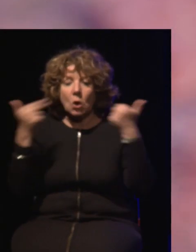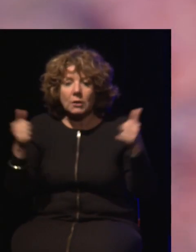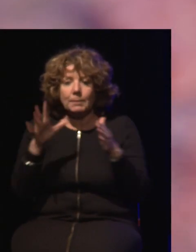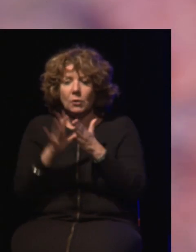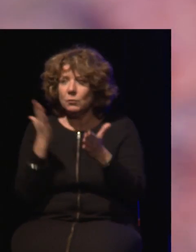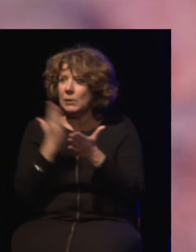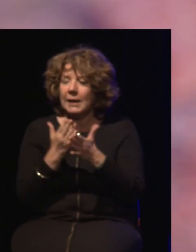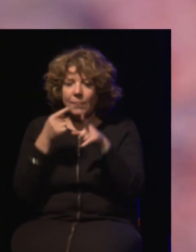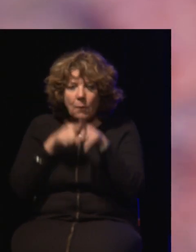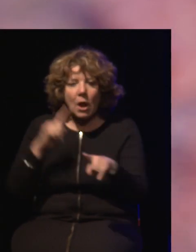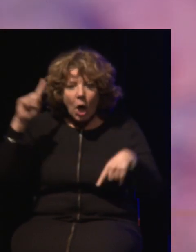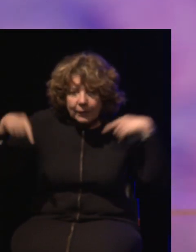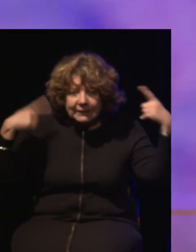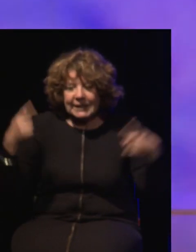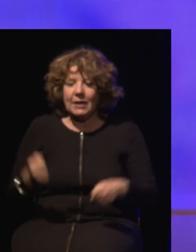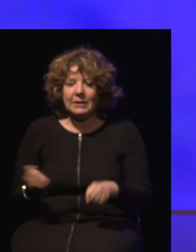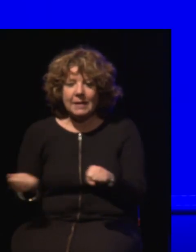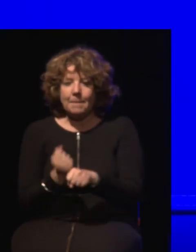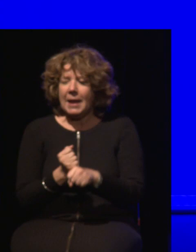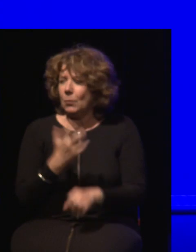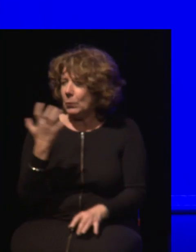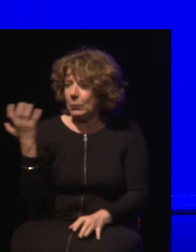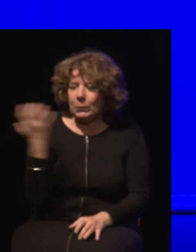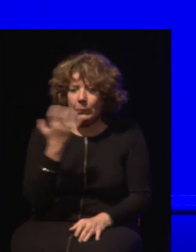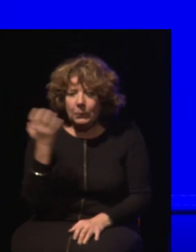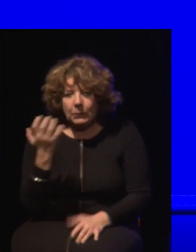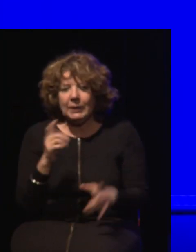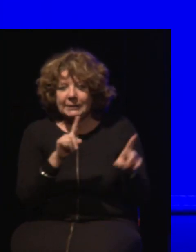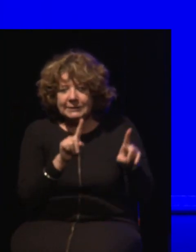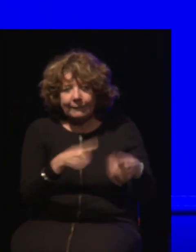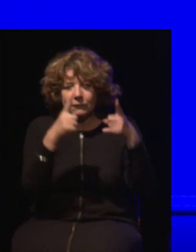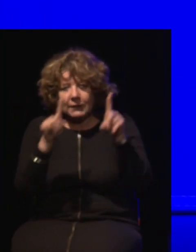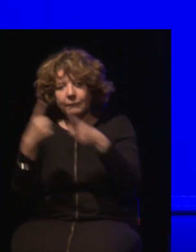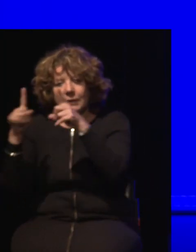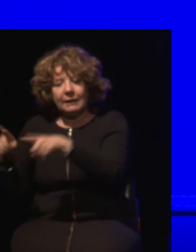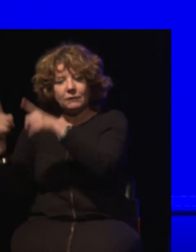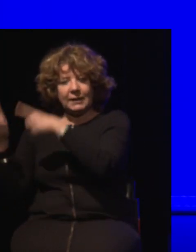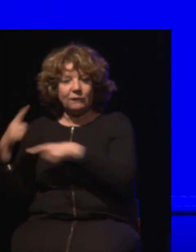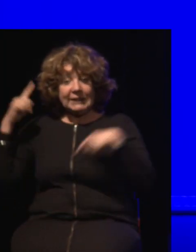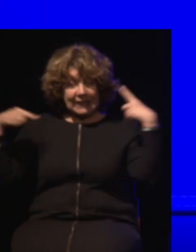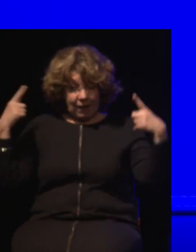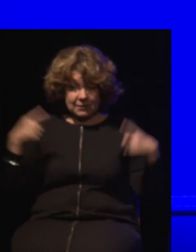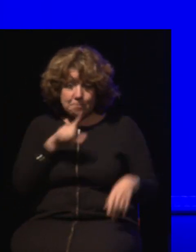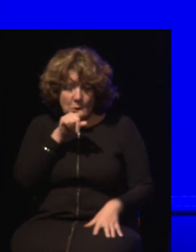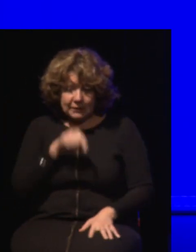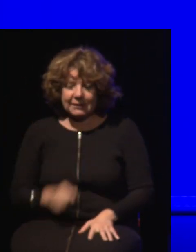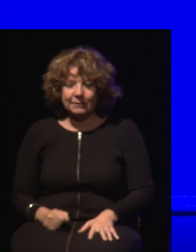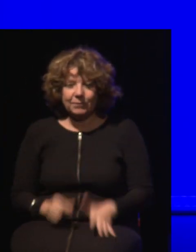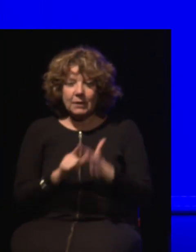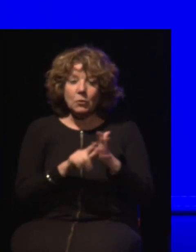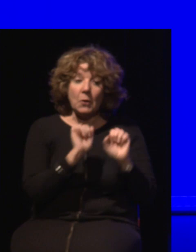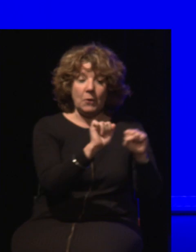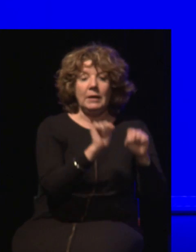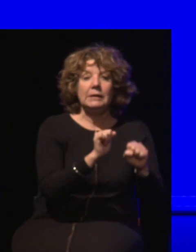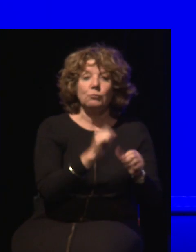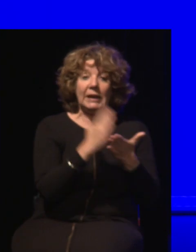acoustic creatures, and they create the most extraordinary variety of sounds. They do so with their unique